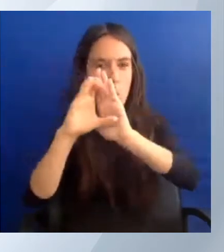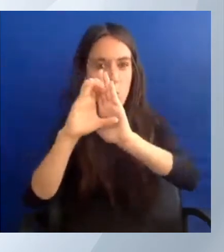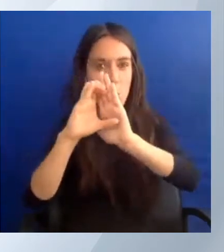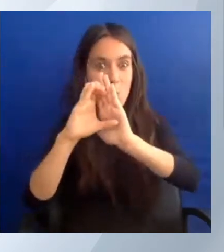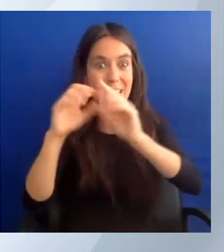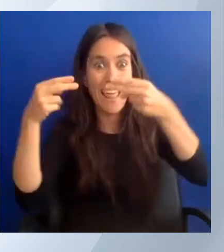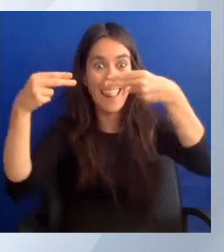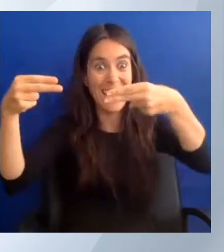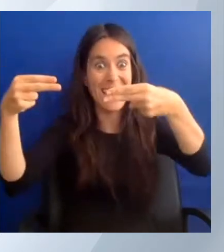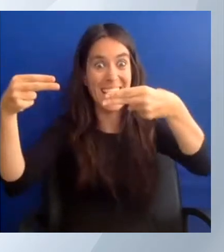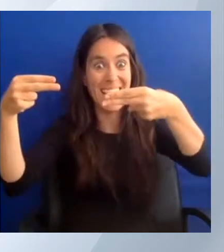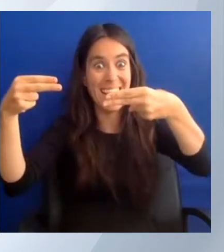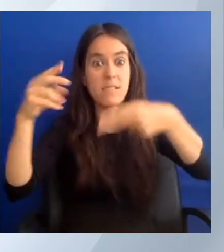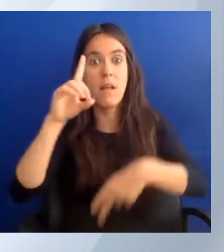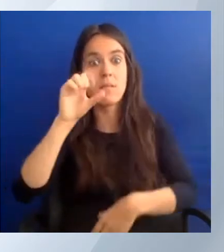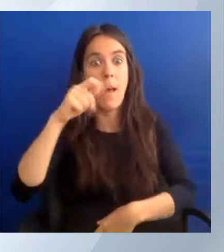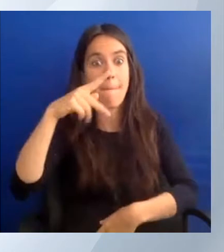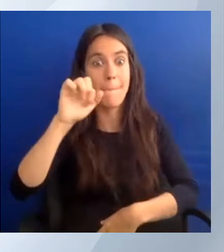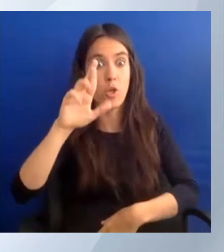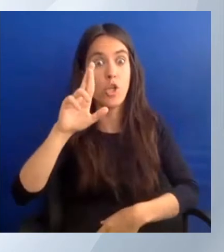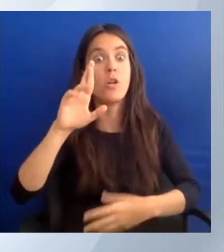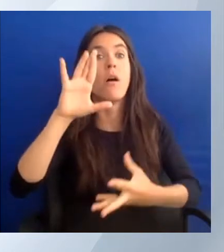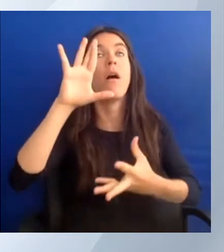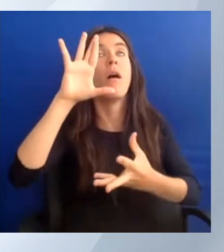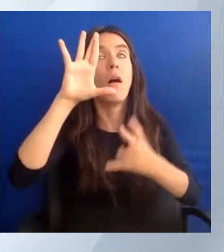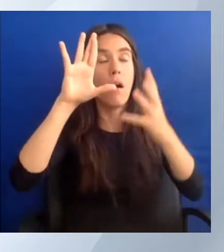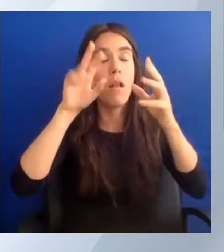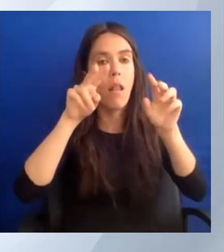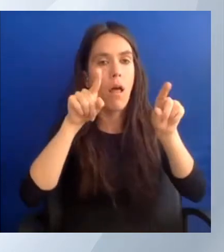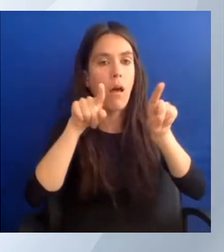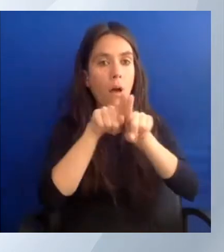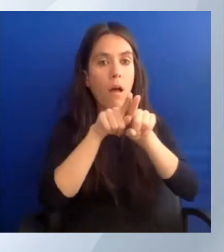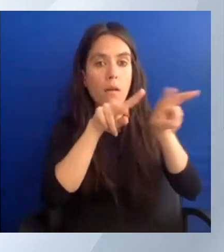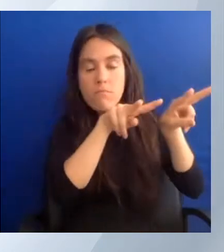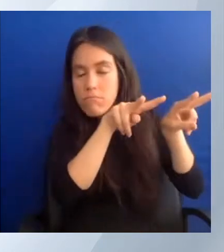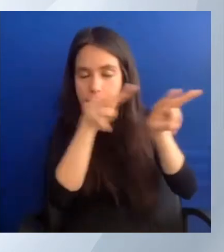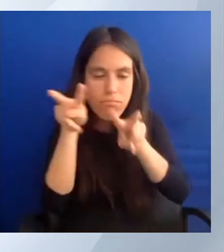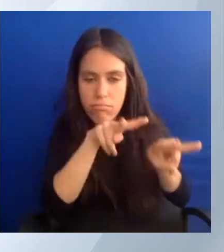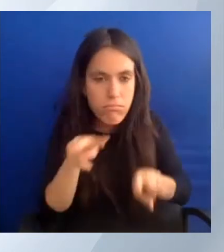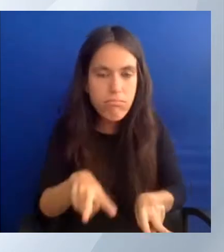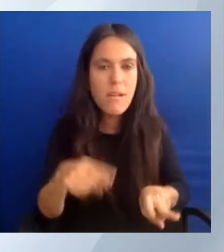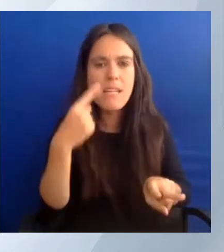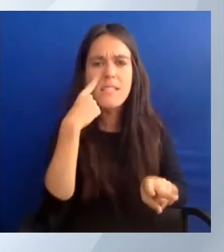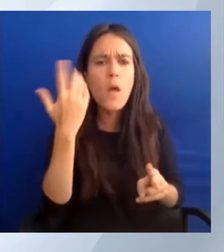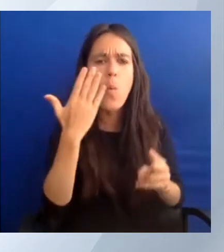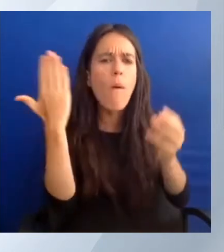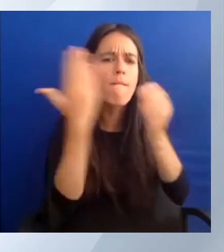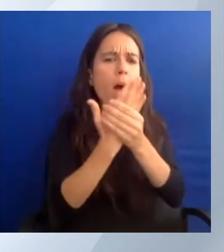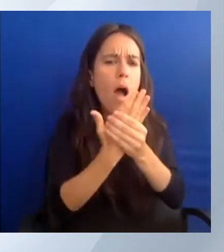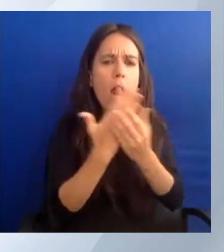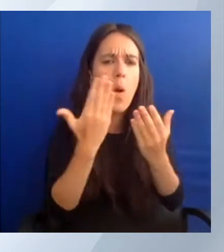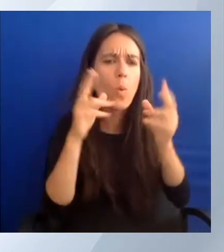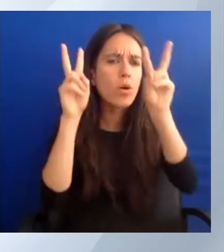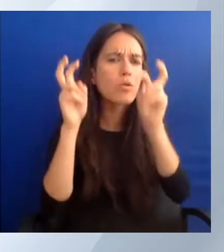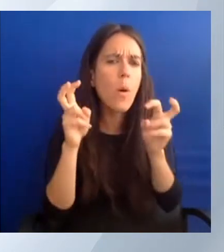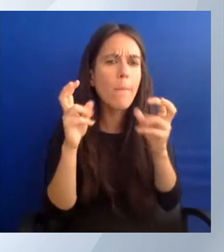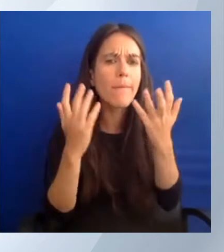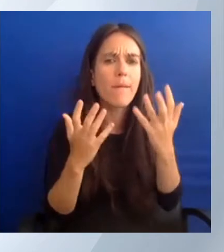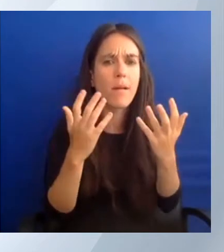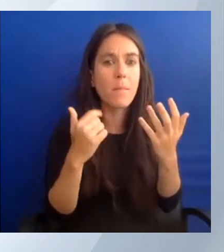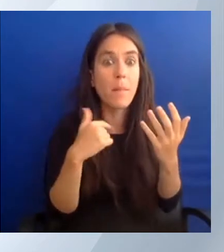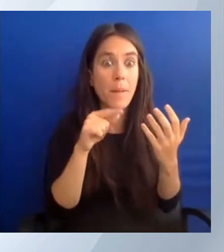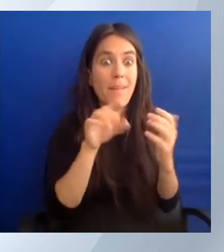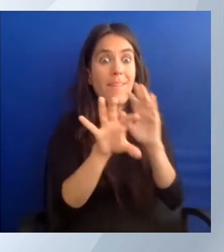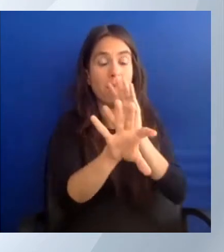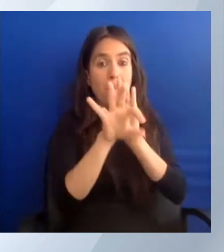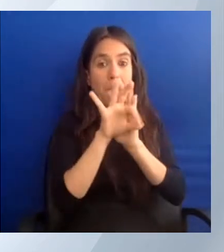Dapr takes it, look it into the component file and see what component I have chosen. Let's suppose I have chosen Redis, and